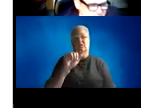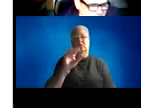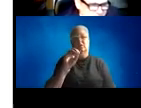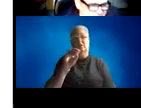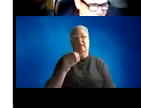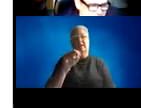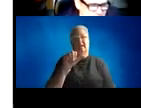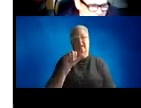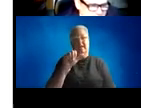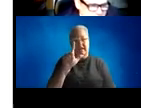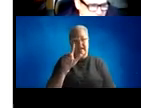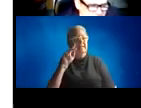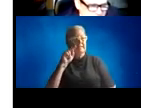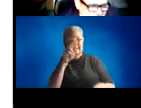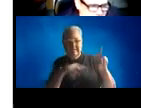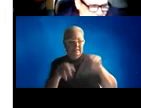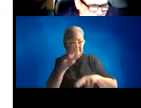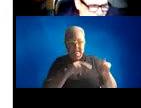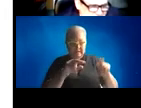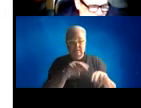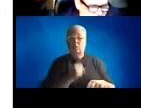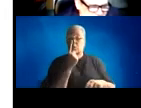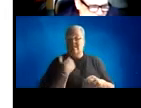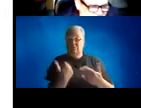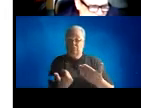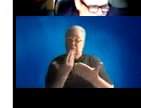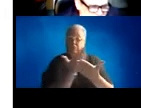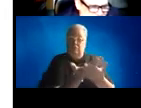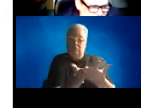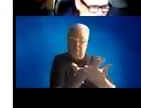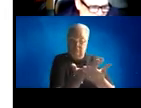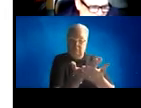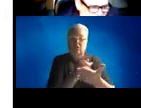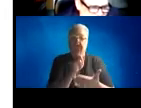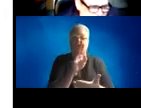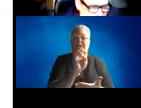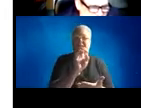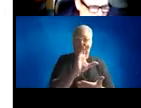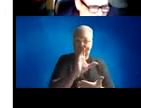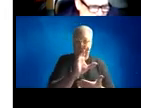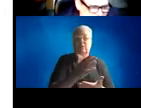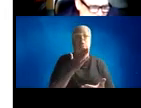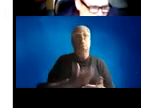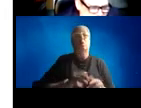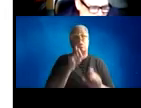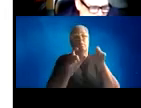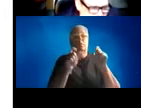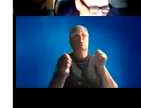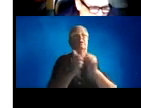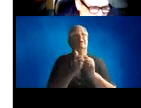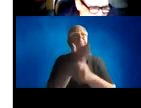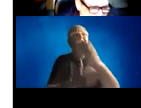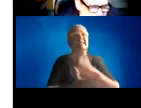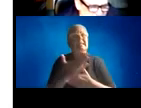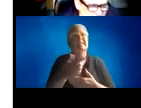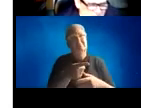researches, one of the recommendations I made was had to do with allowing persons with disabilities to work